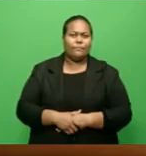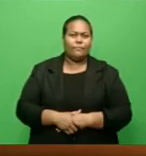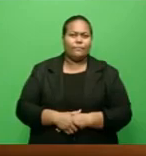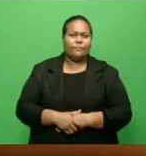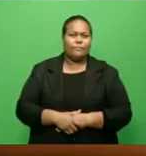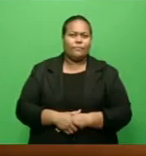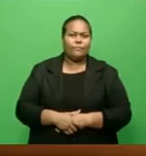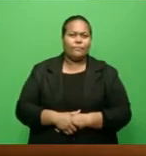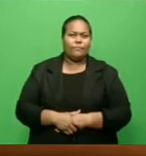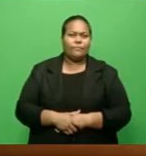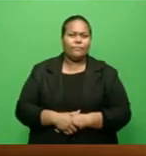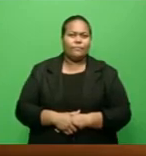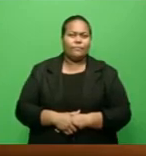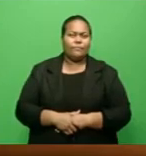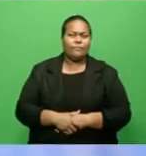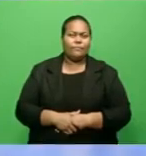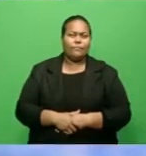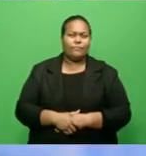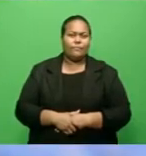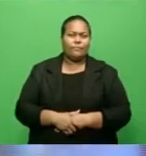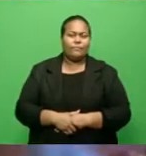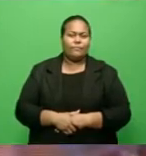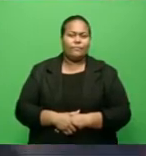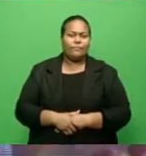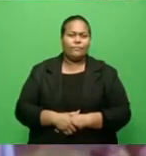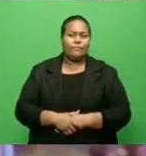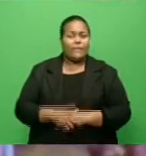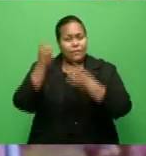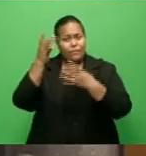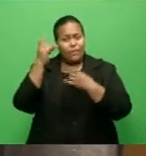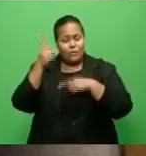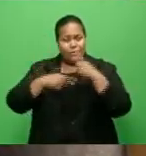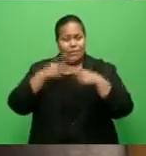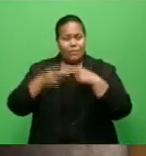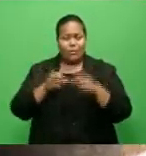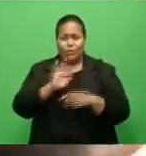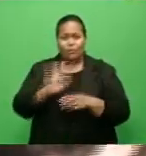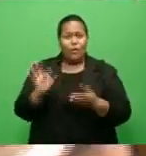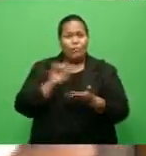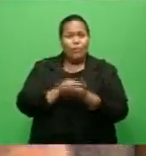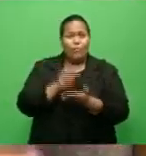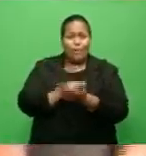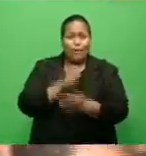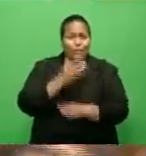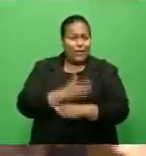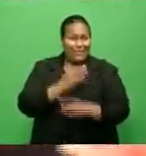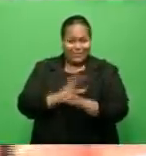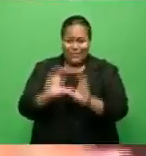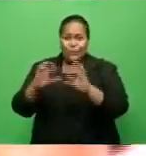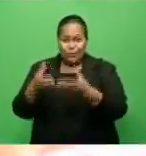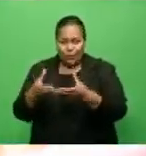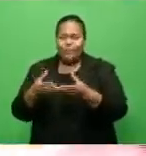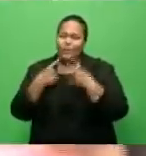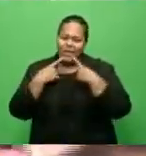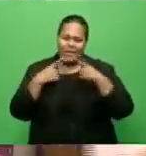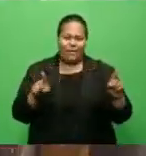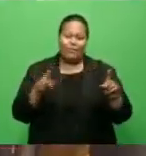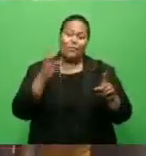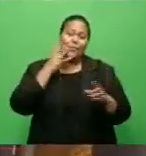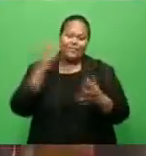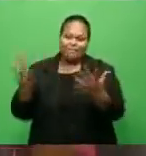genuinely affected people are assisted. The details of the informal sector assistance will be announced following completion of